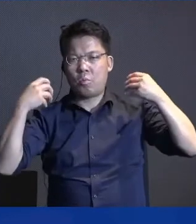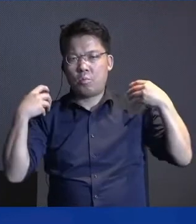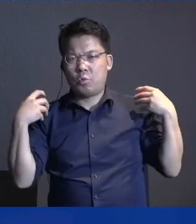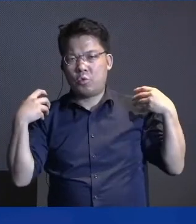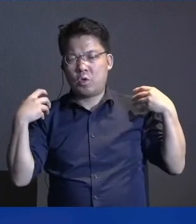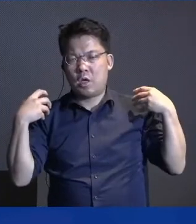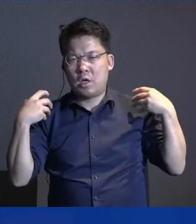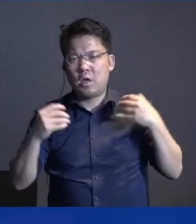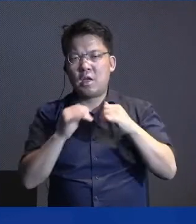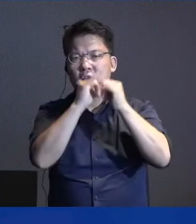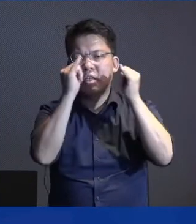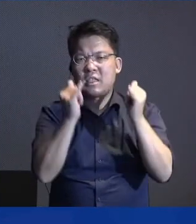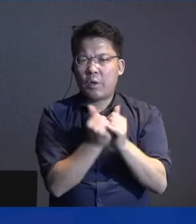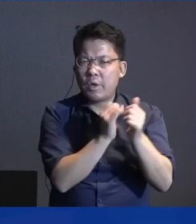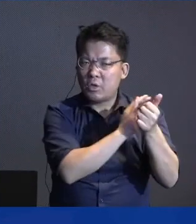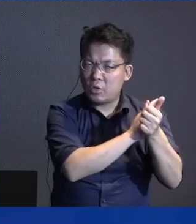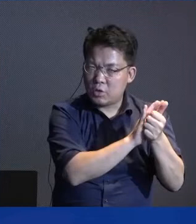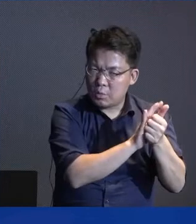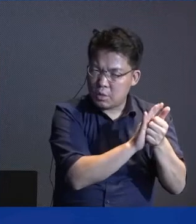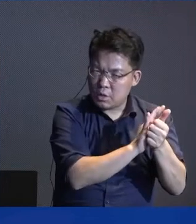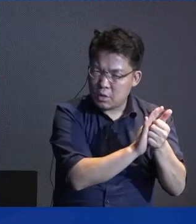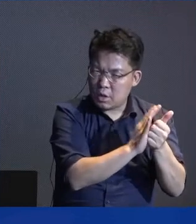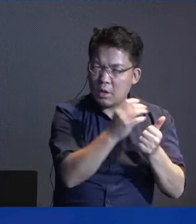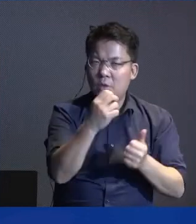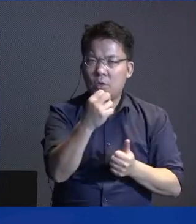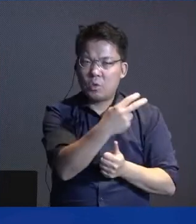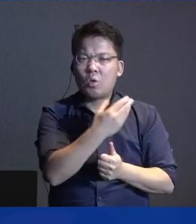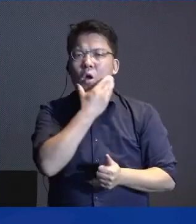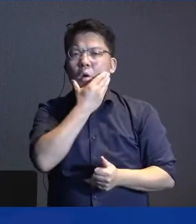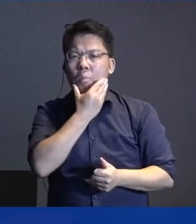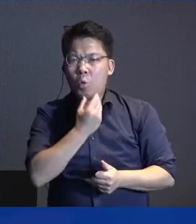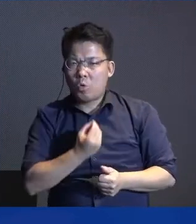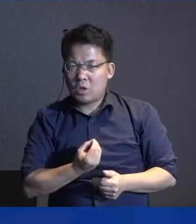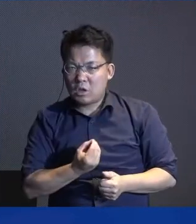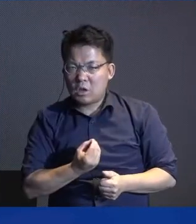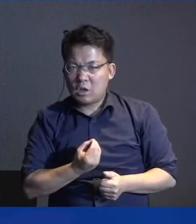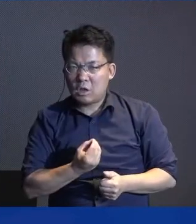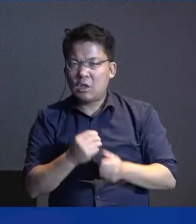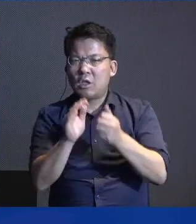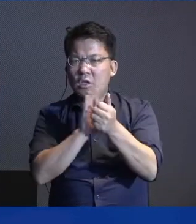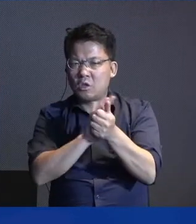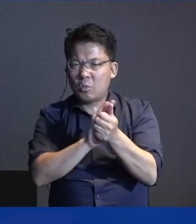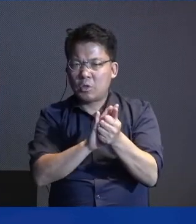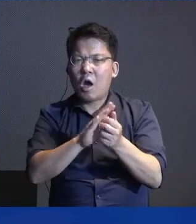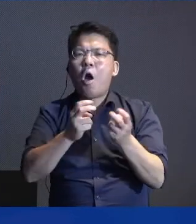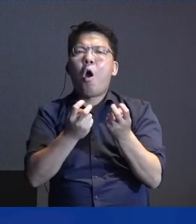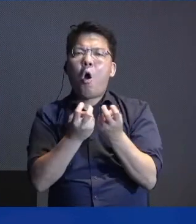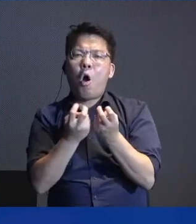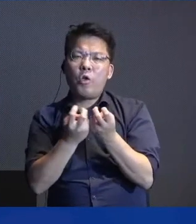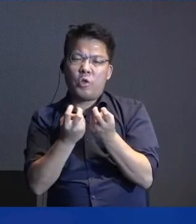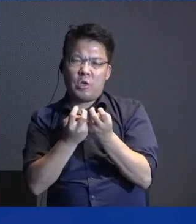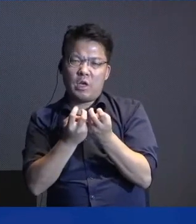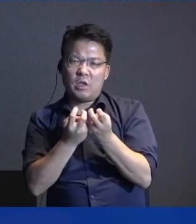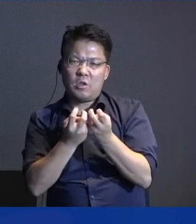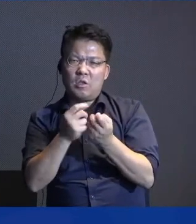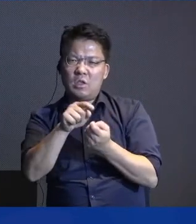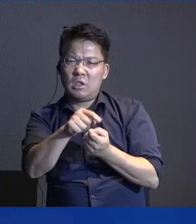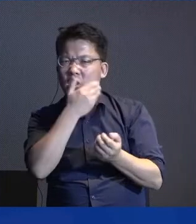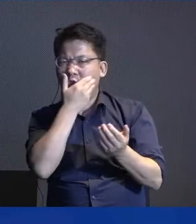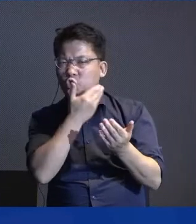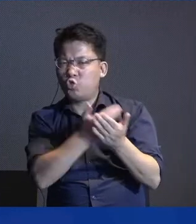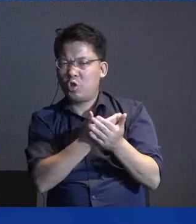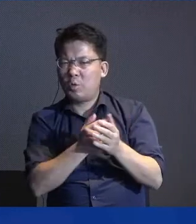social services and then welfareism, all this kind of structural level factor, I think